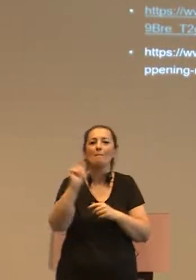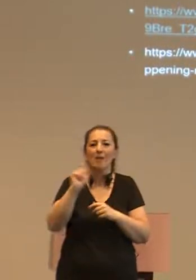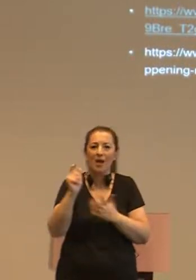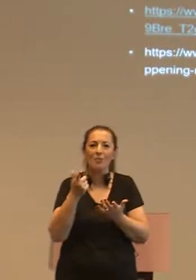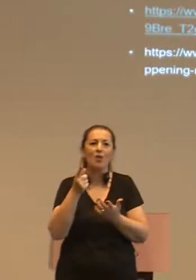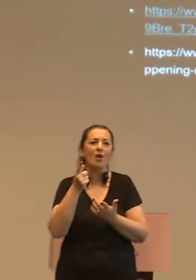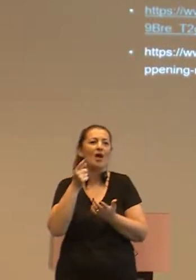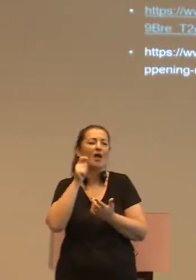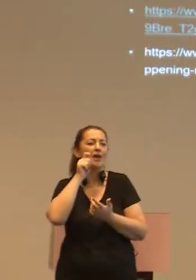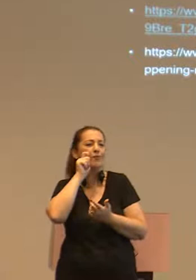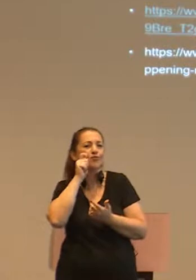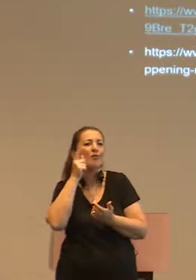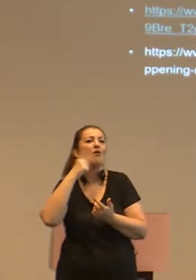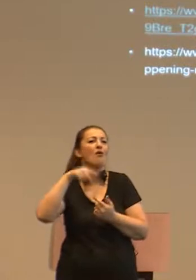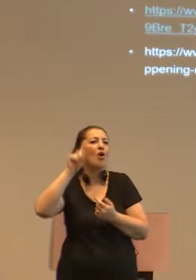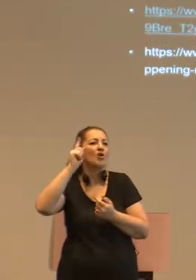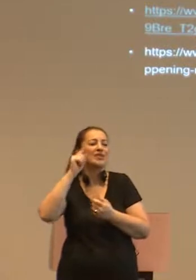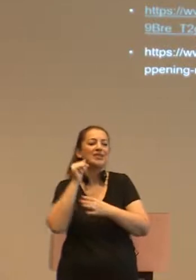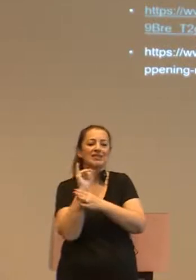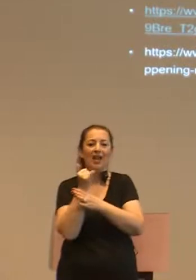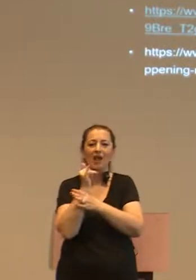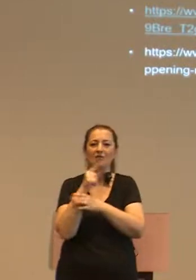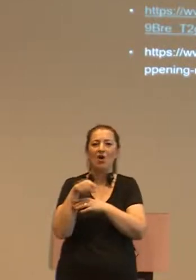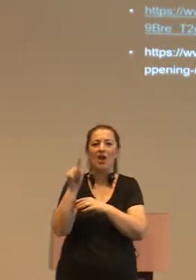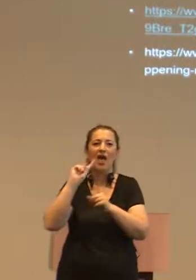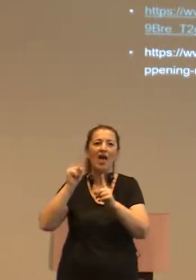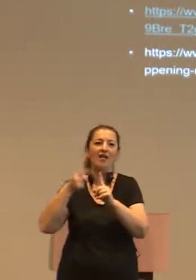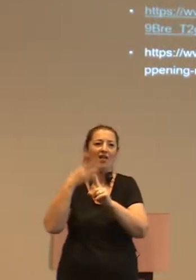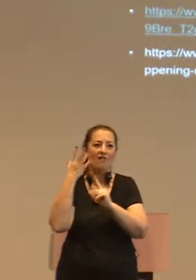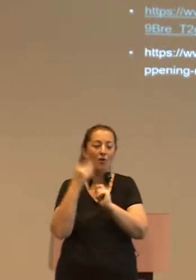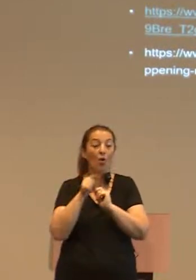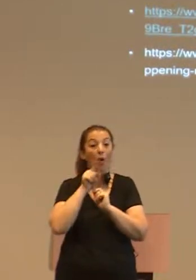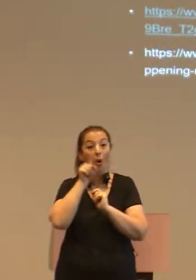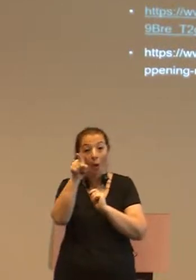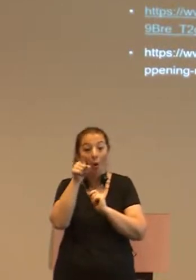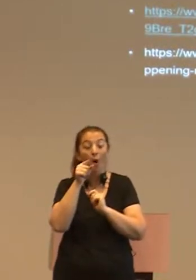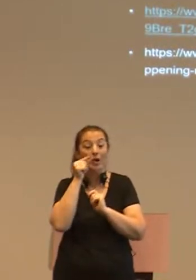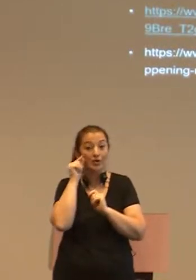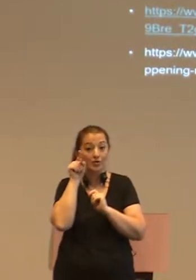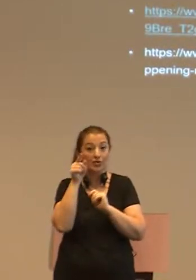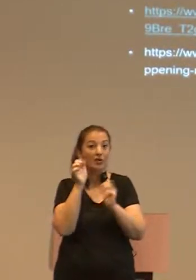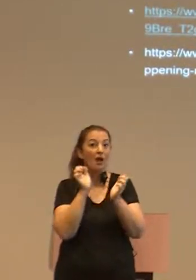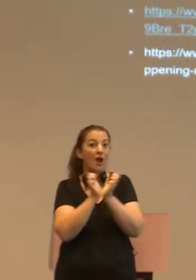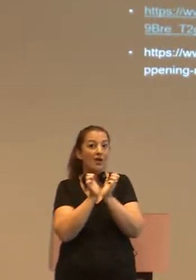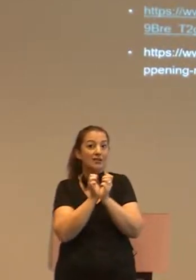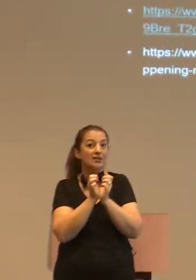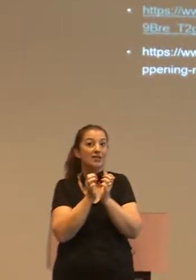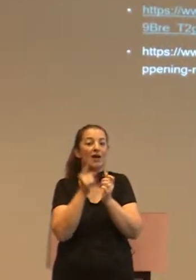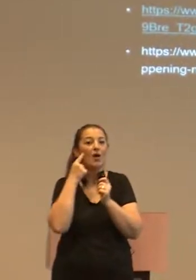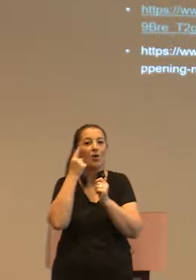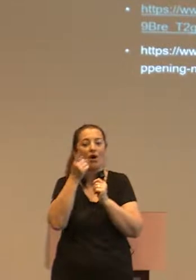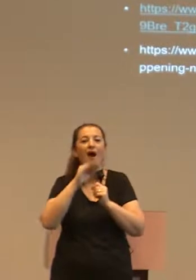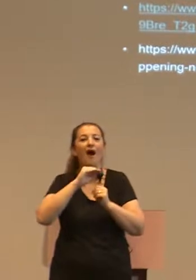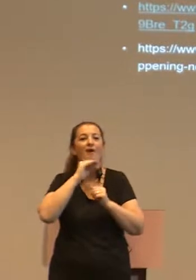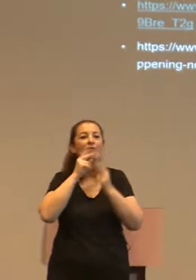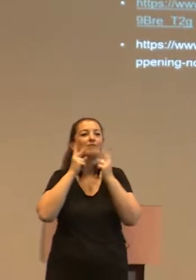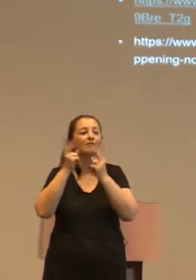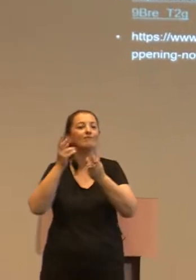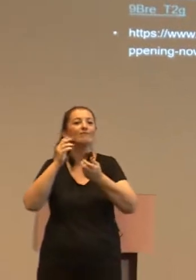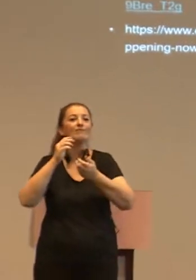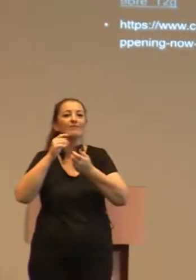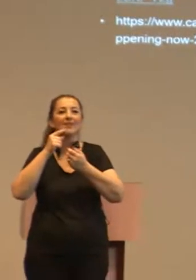intellectuals religious leaders artists and civil servants were targeted and his family